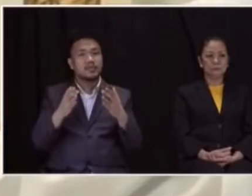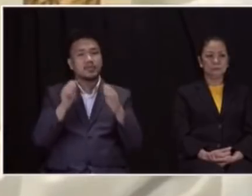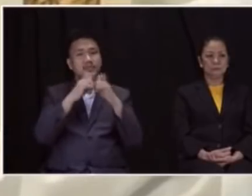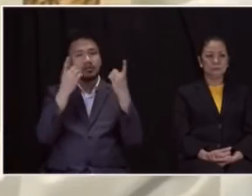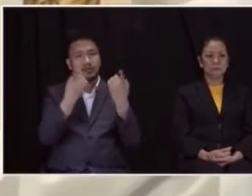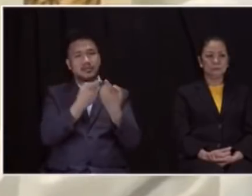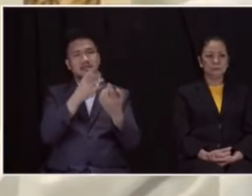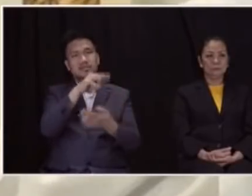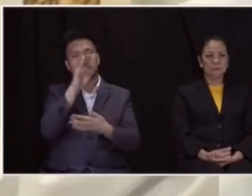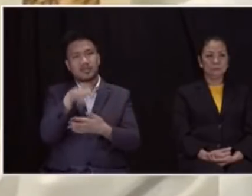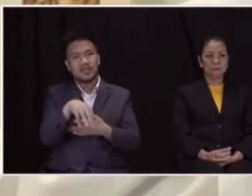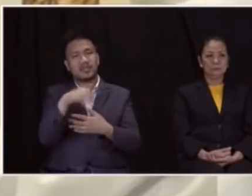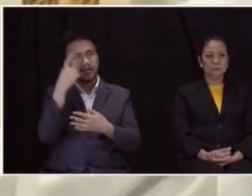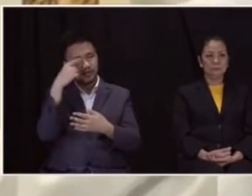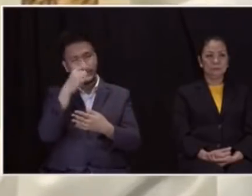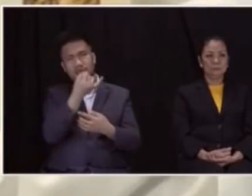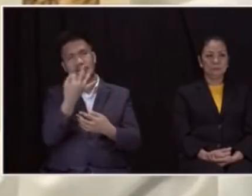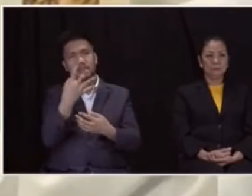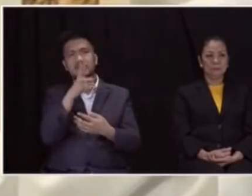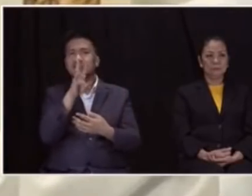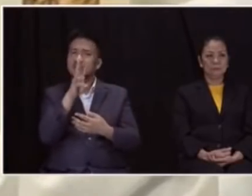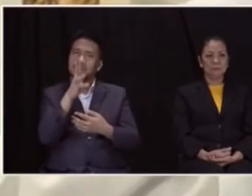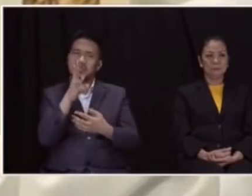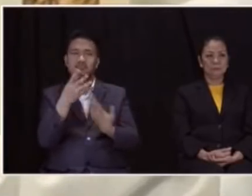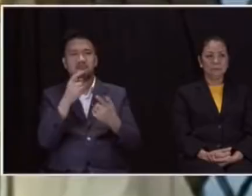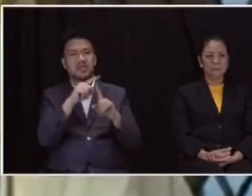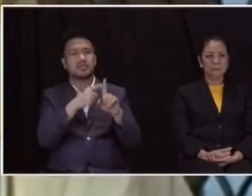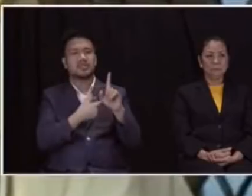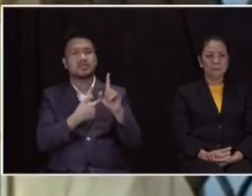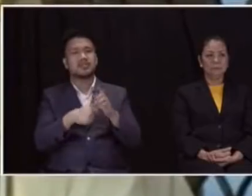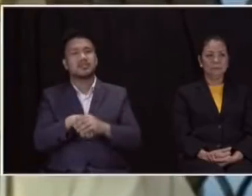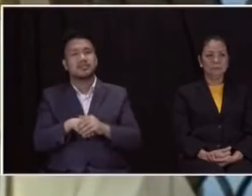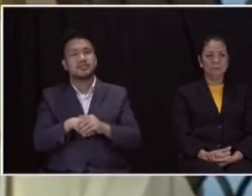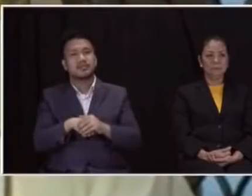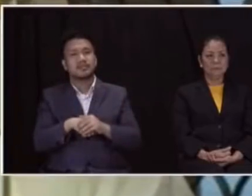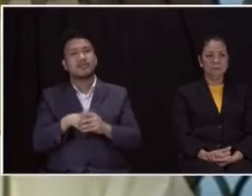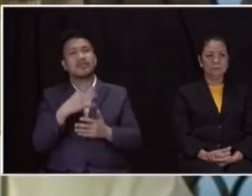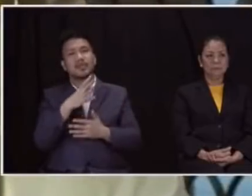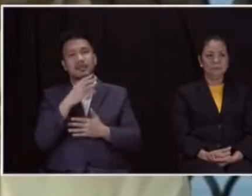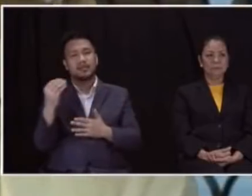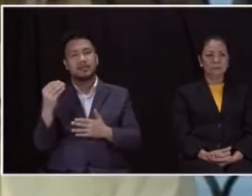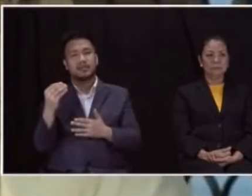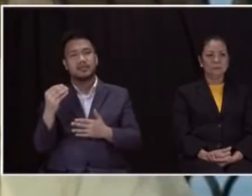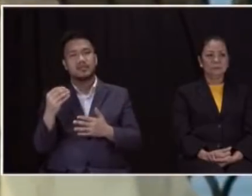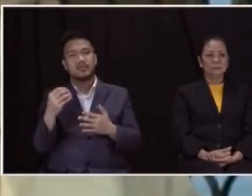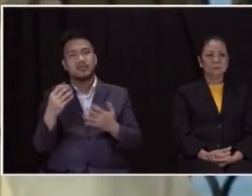Manila this past 16 months. And